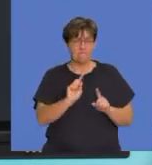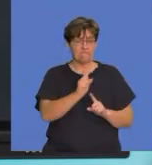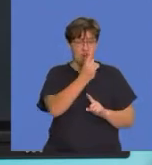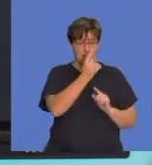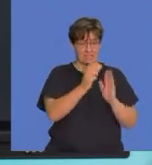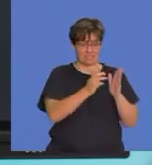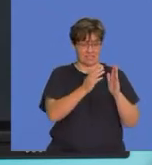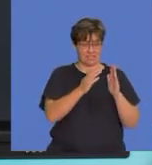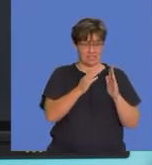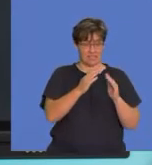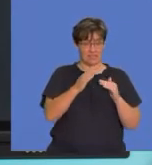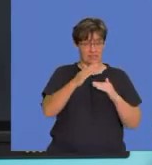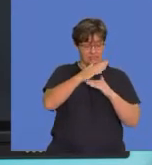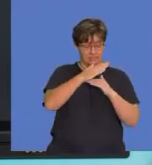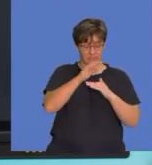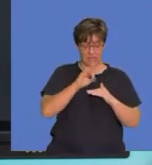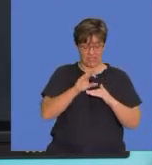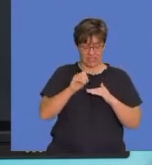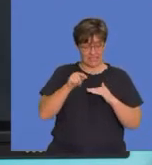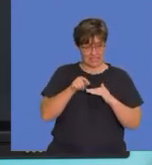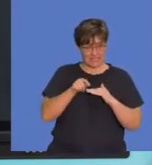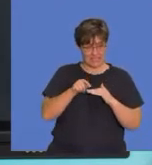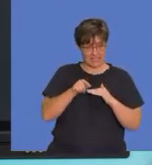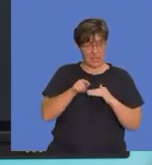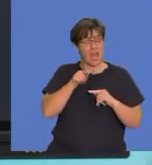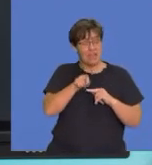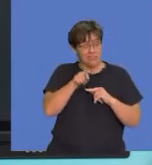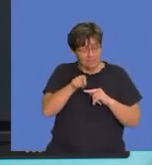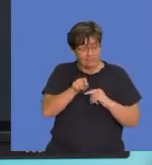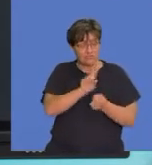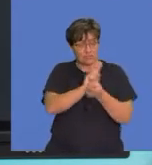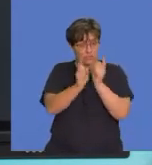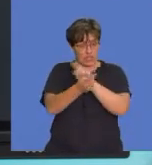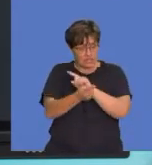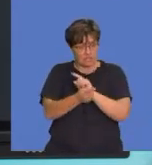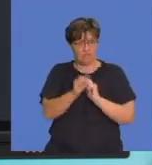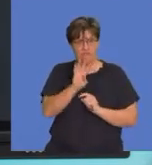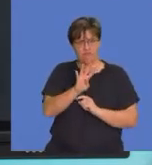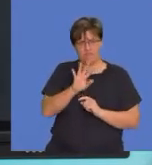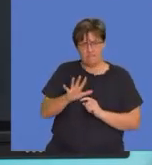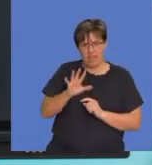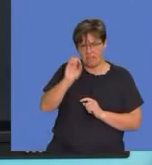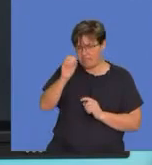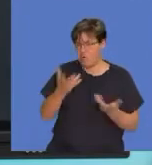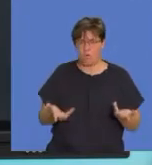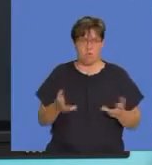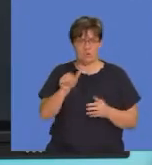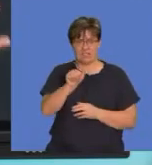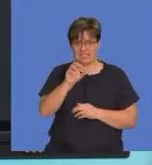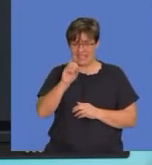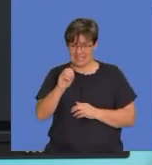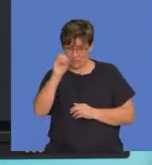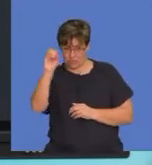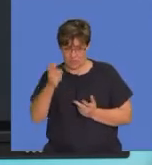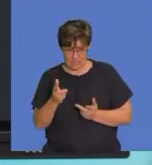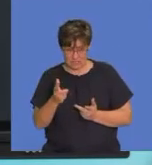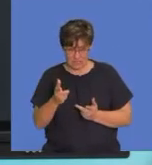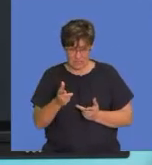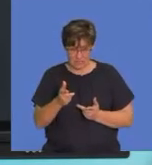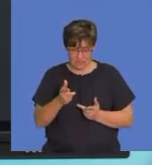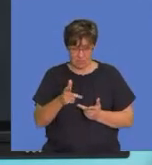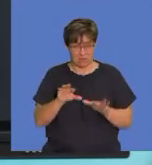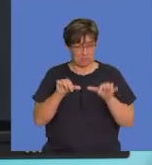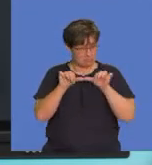first angle that was 30 degrees, will they be the same as well, or will they be constant with 60 degrees,